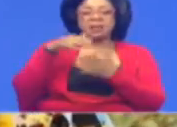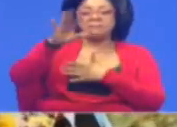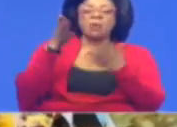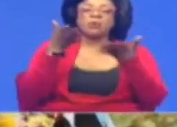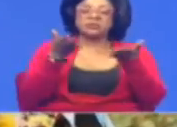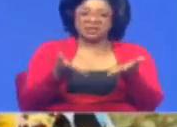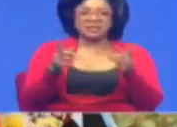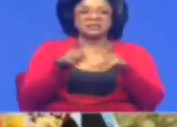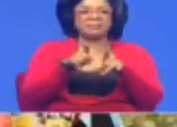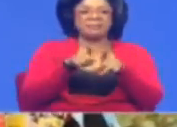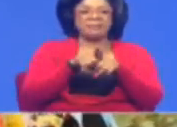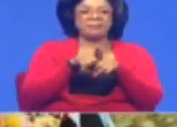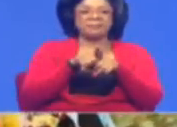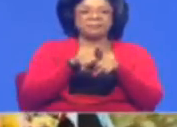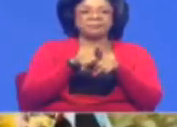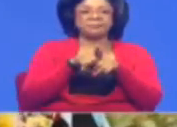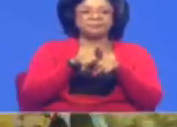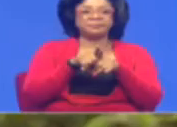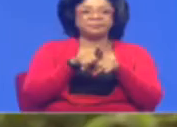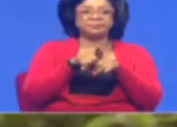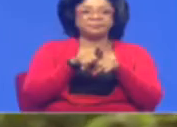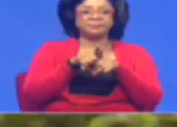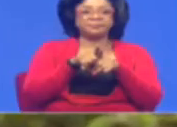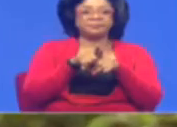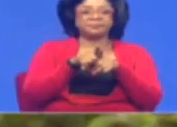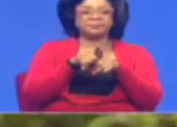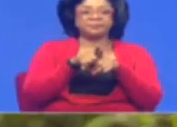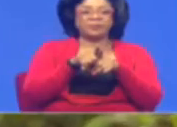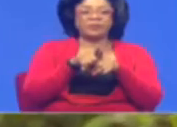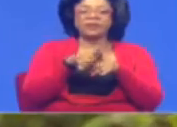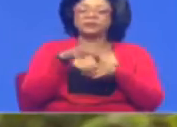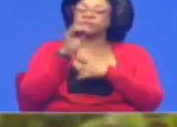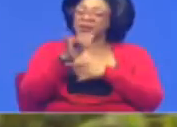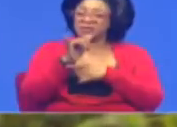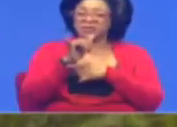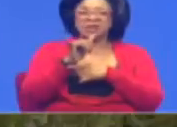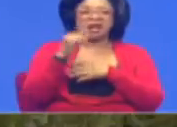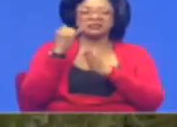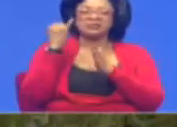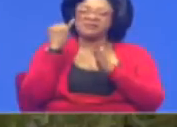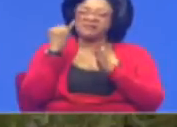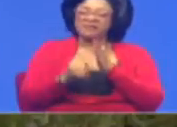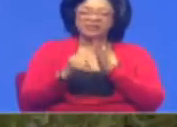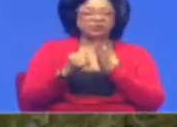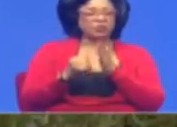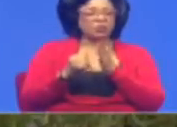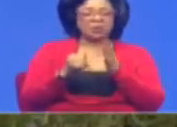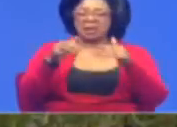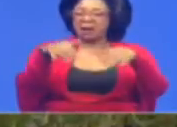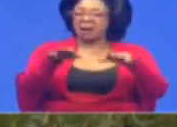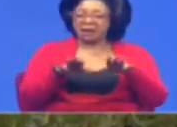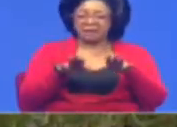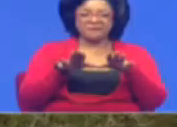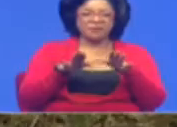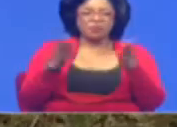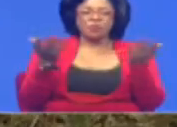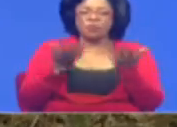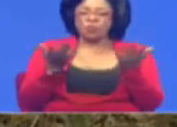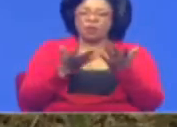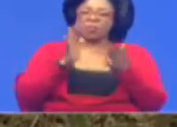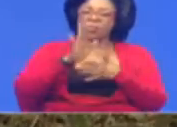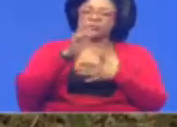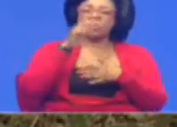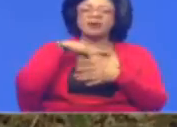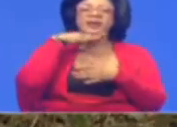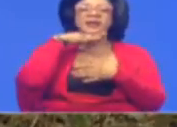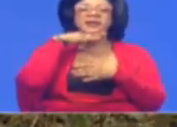And she was a single mother, so yeah. Consigned to the periphery, these final resting places, the homes of the invisible dead, are still